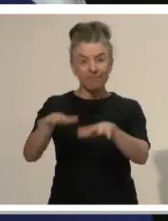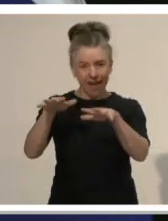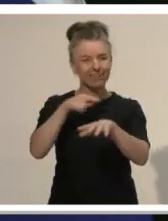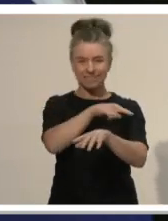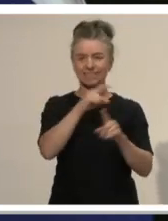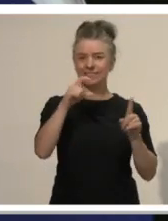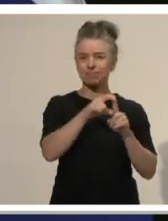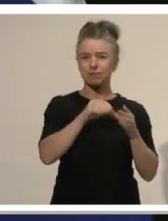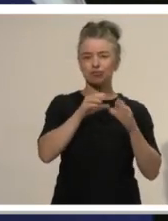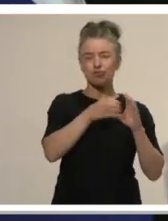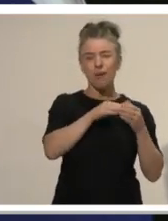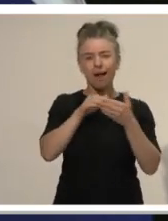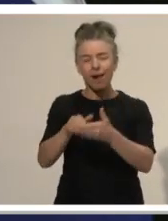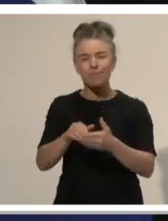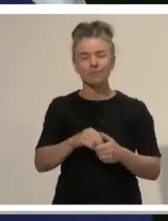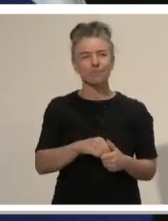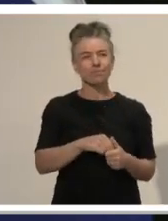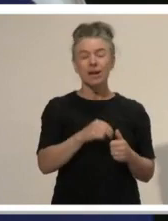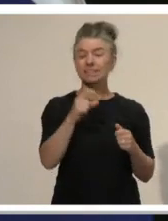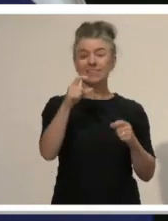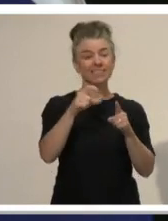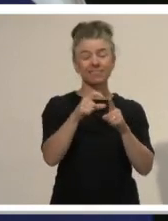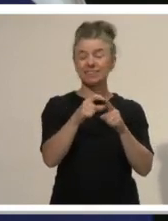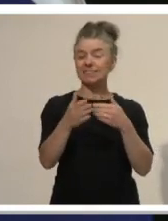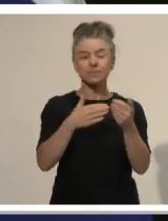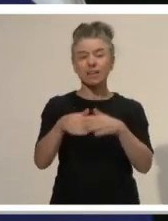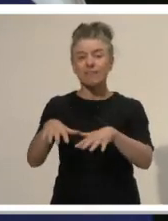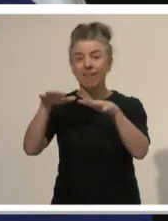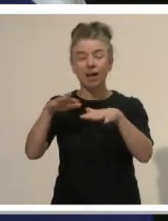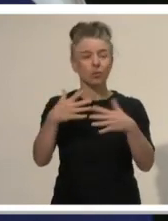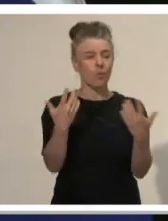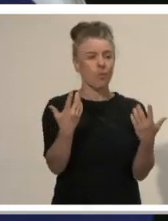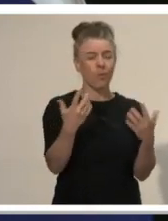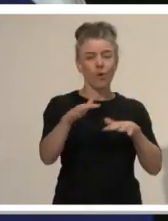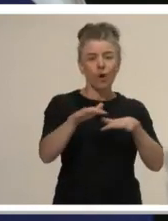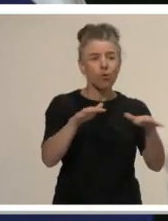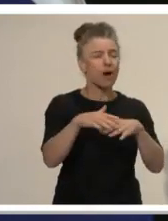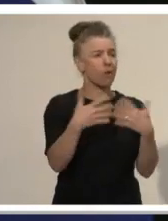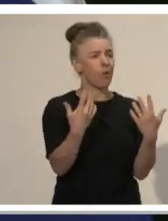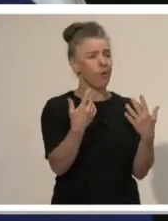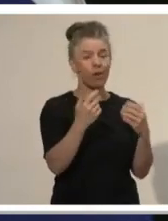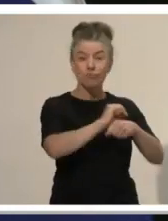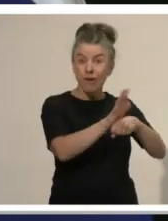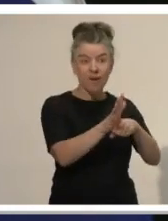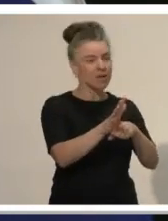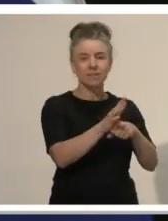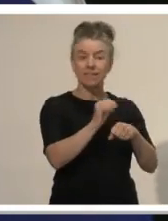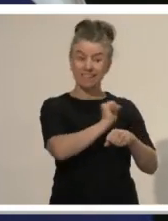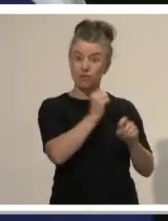fires, the role of civil defence is very much the same, ensuring communities, individuals, families and whānau have the support they